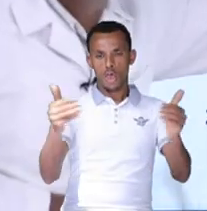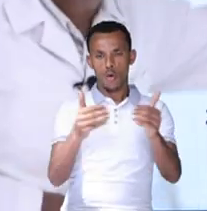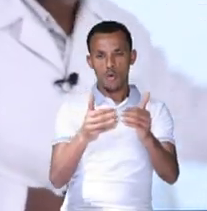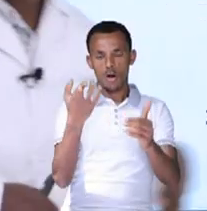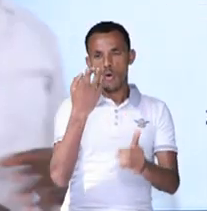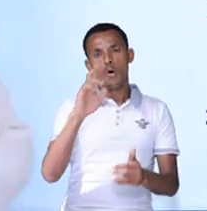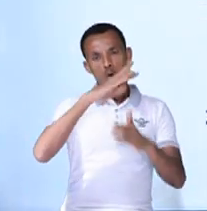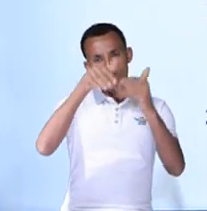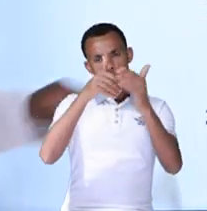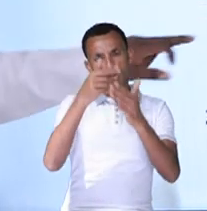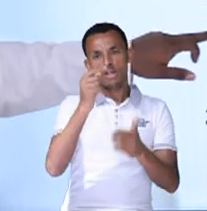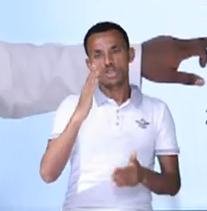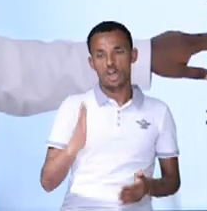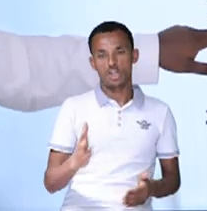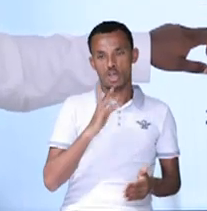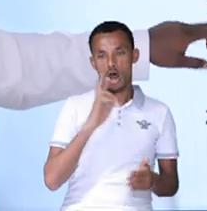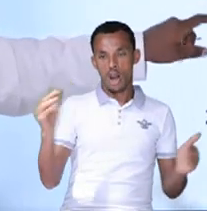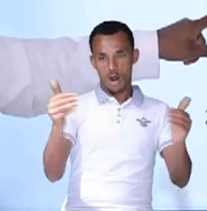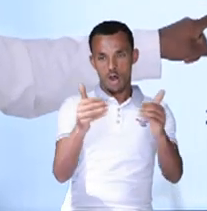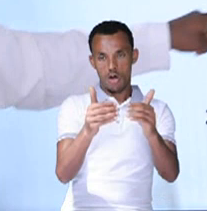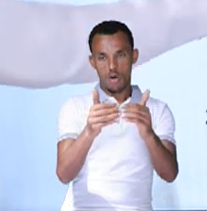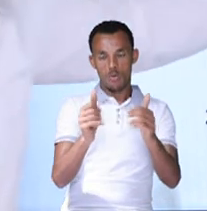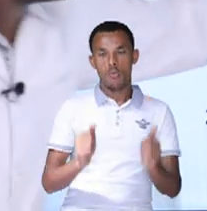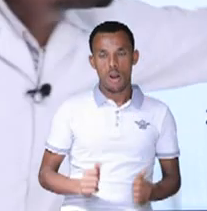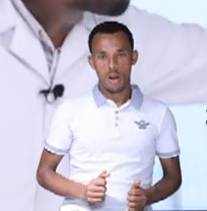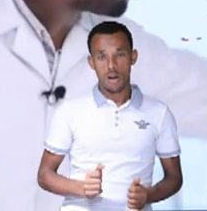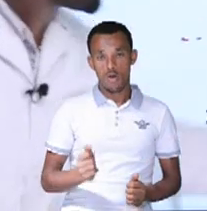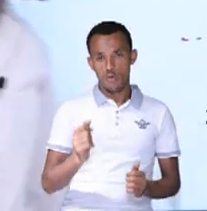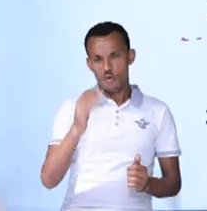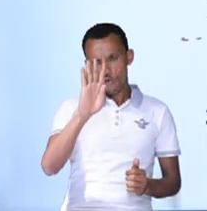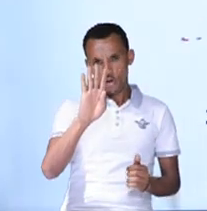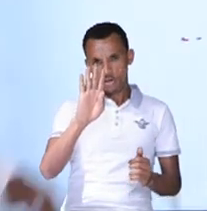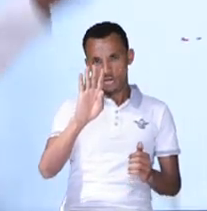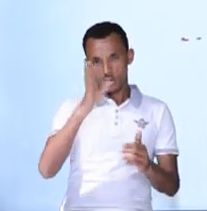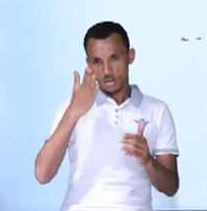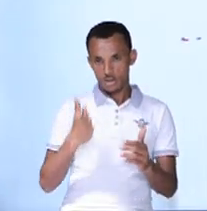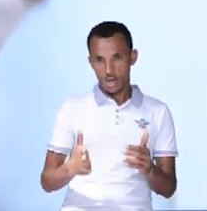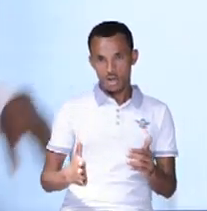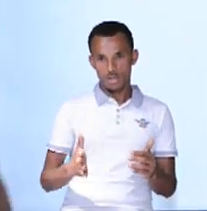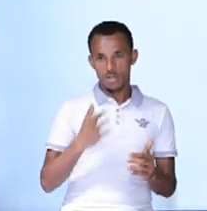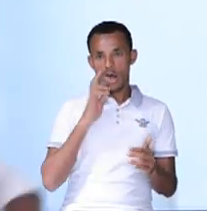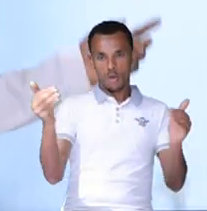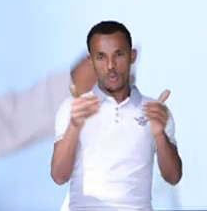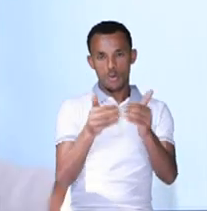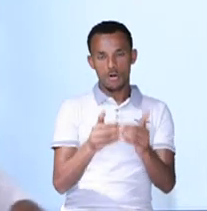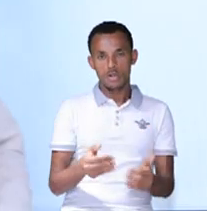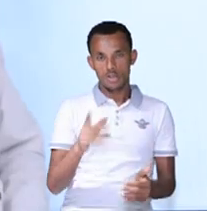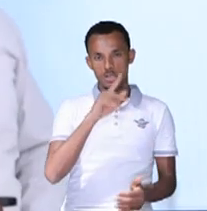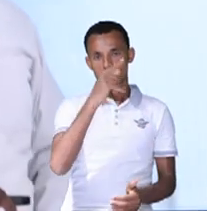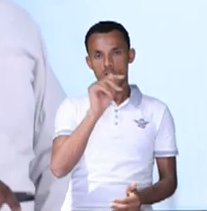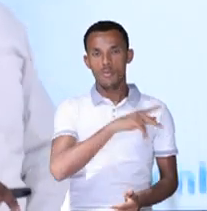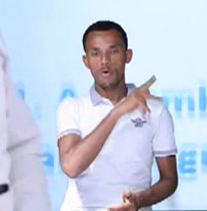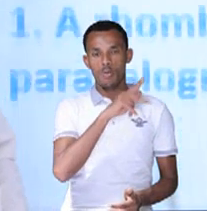the sides are equal. So, all the sides equal. All the 4 sides are equal. The